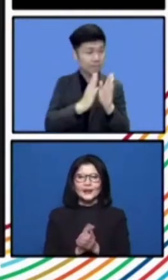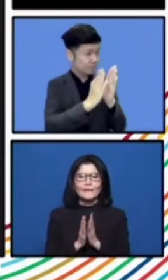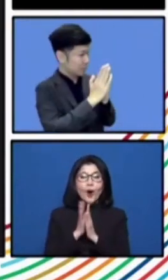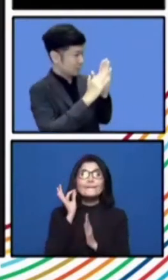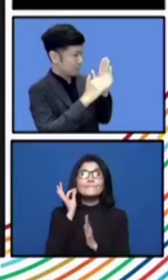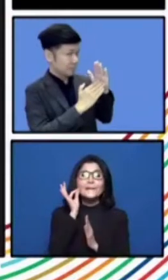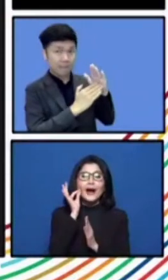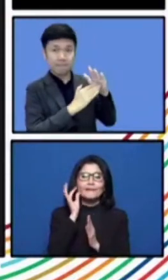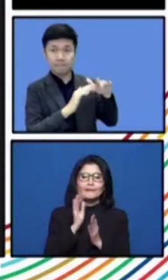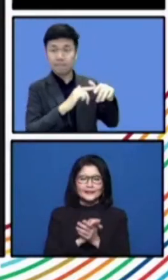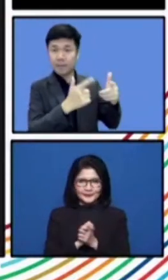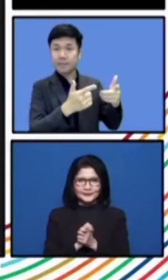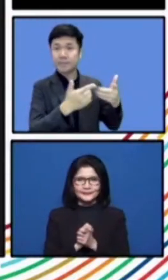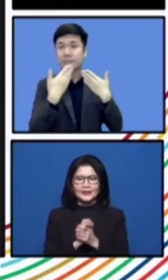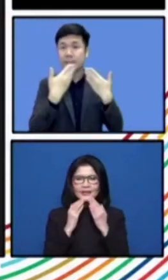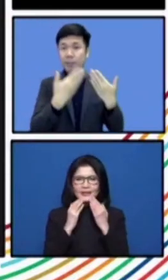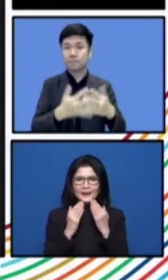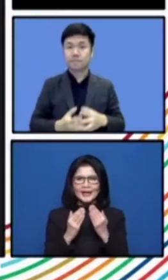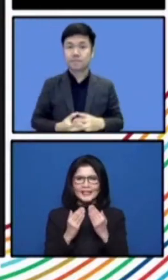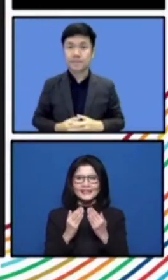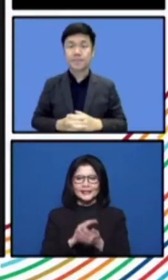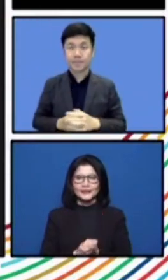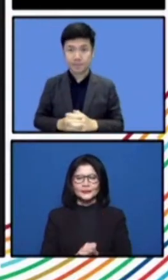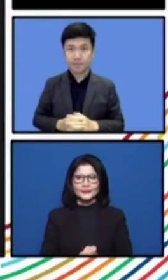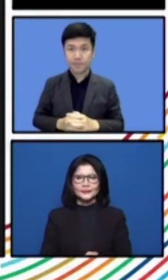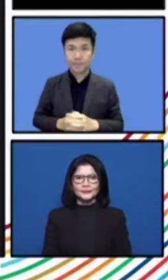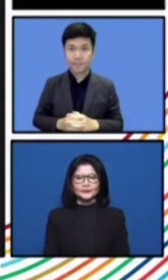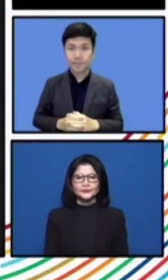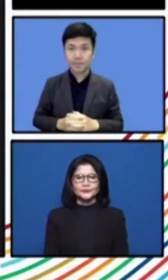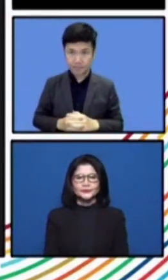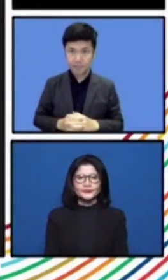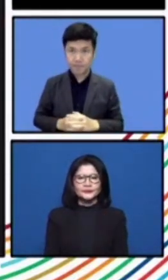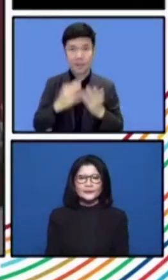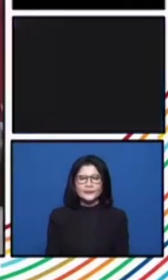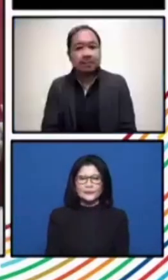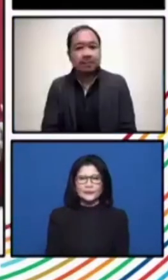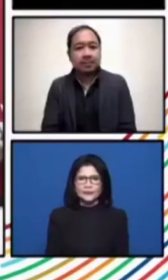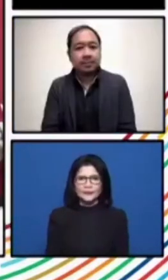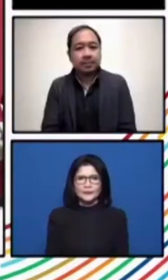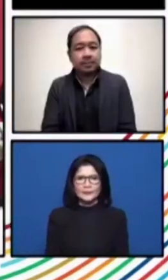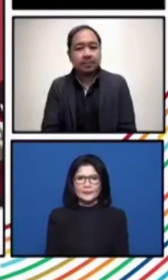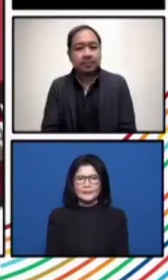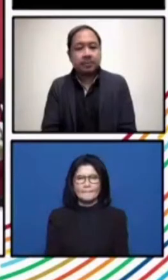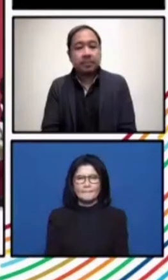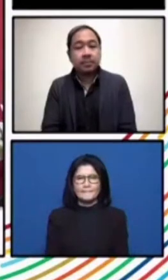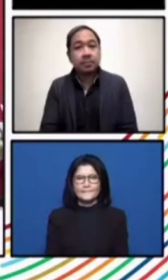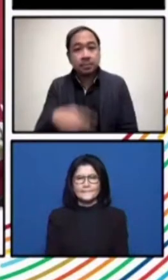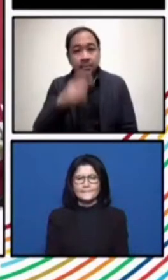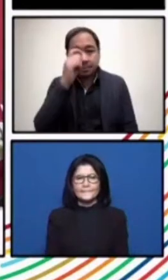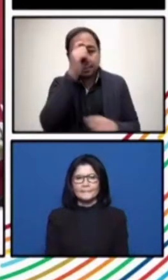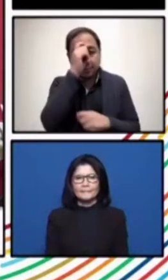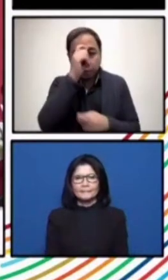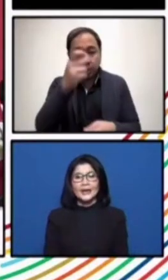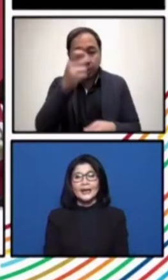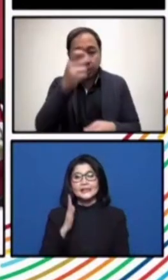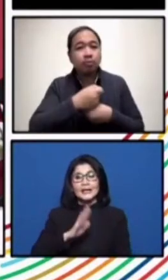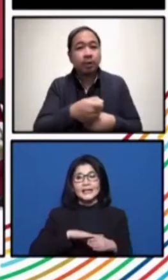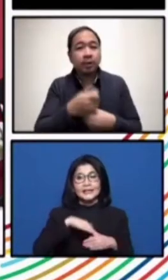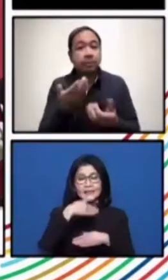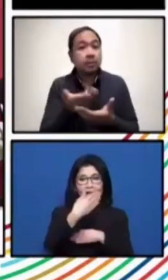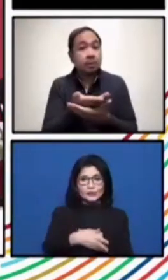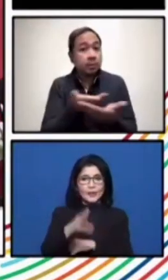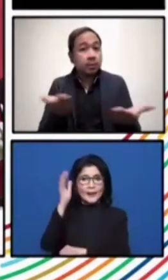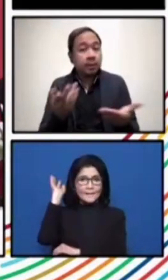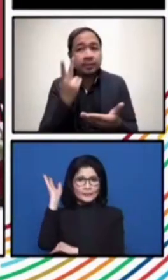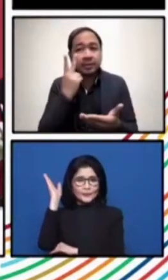thank you so much thank you thank you distinguished delegates uh excellencies